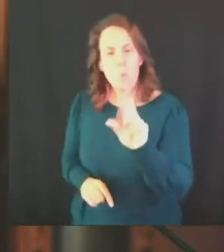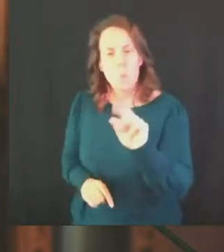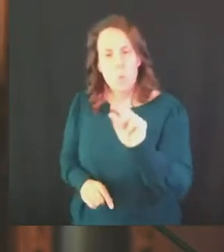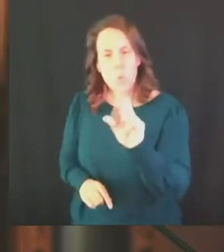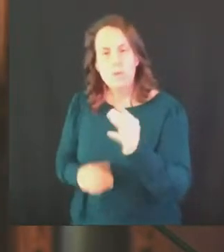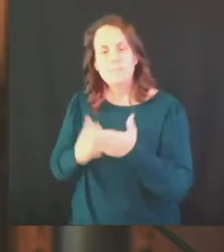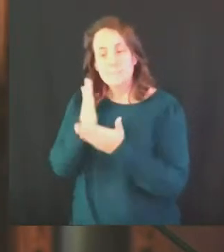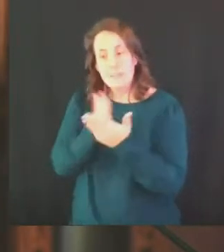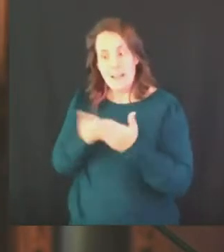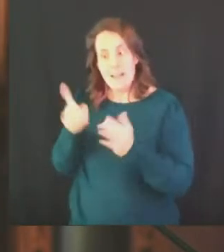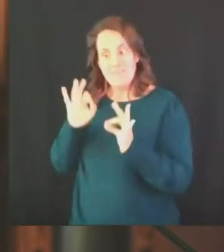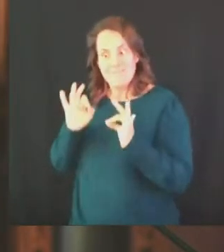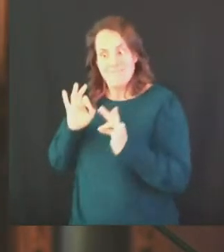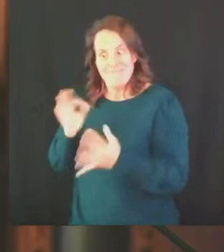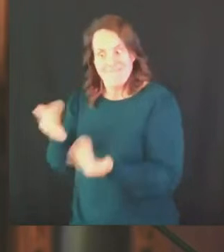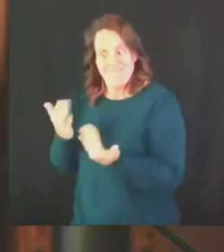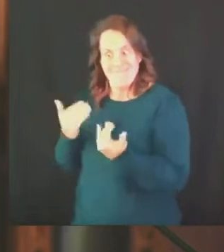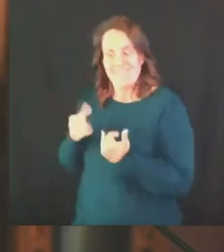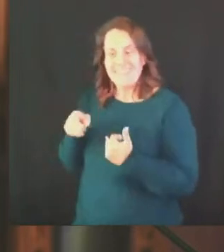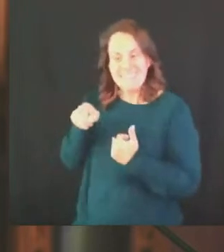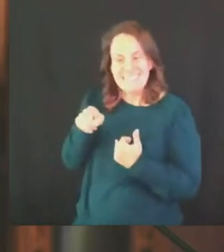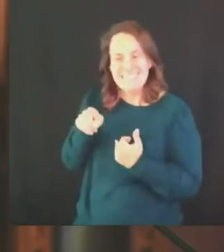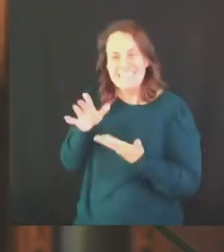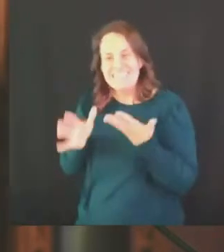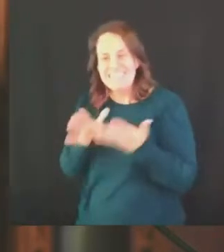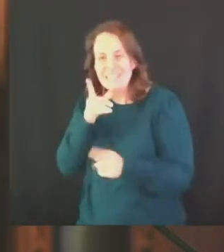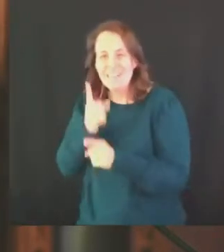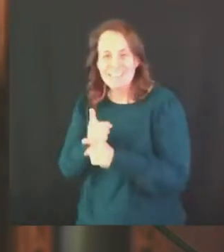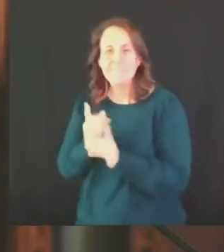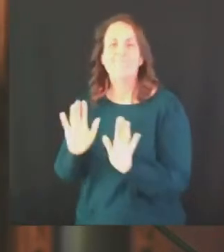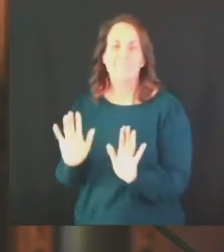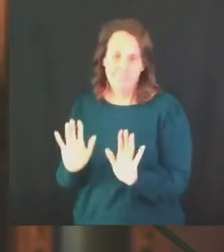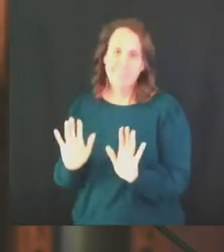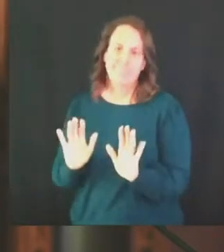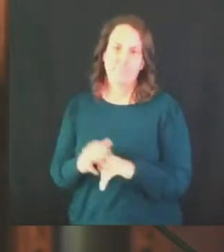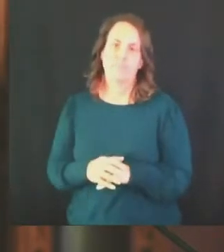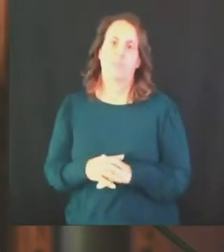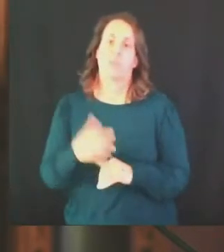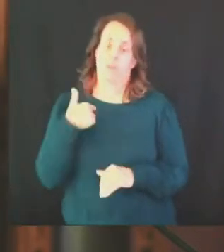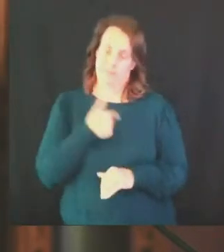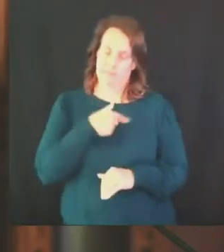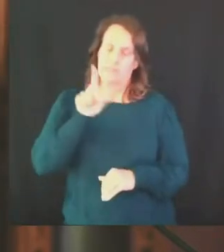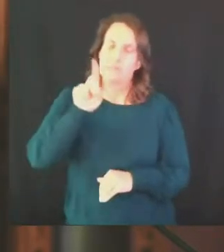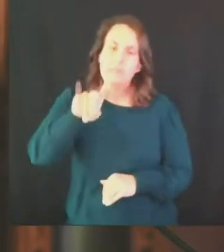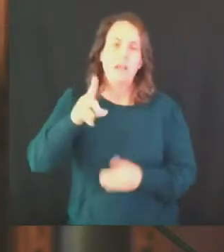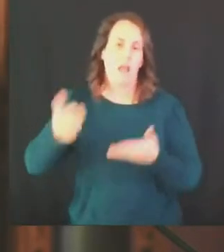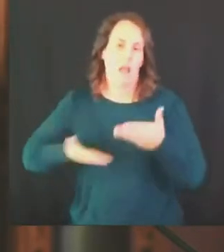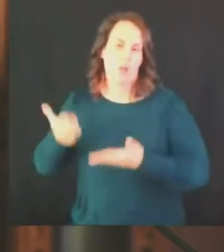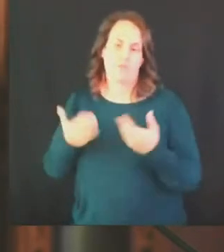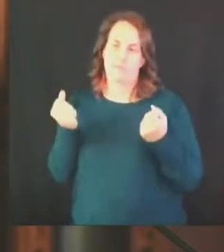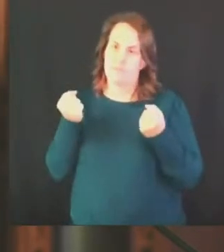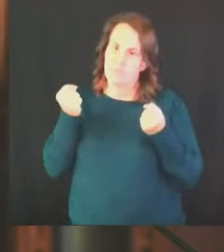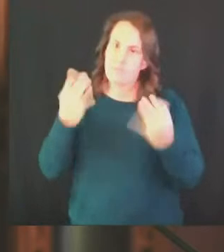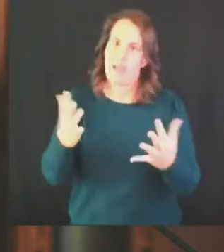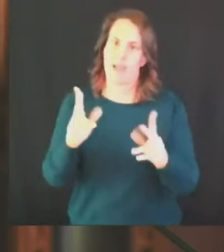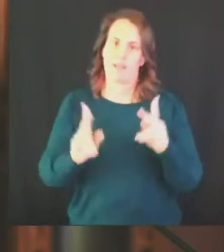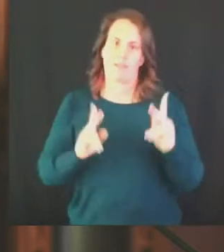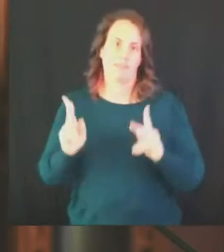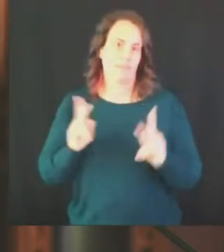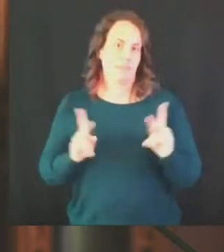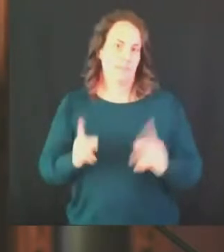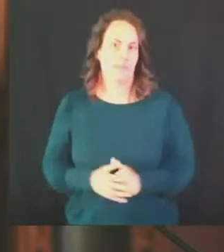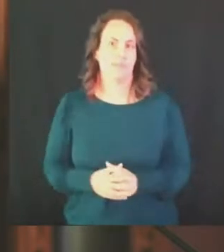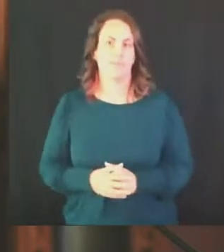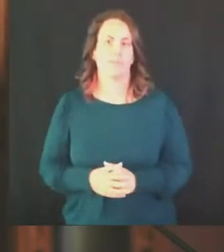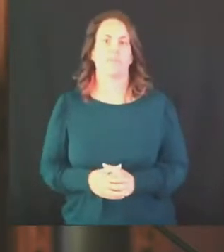on board, and we have reopened that posting. We want to make sure we have the most qualified candidates, and so